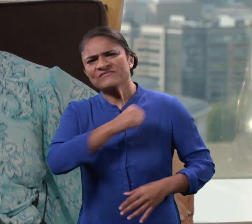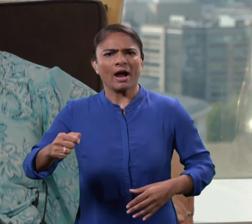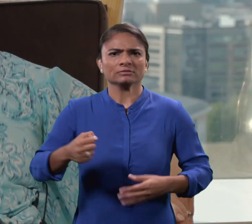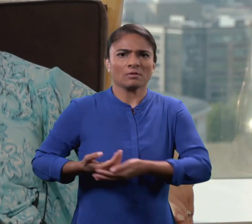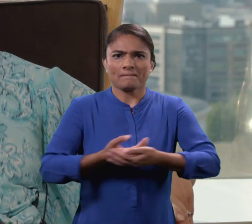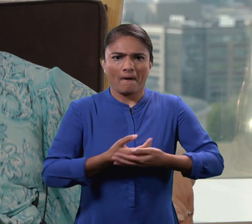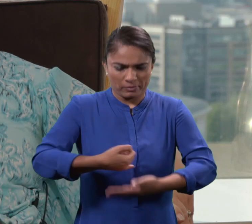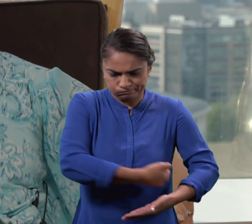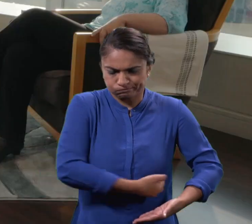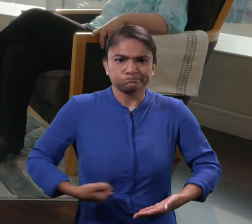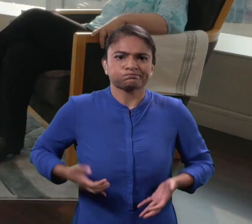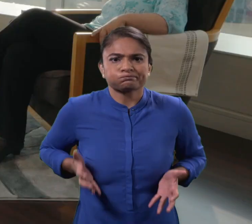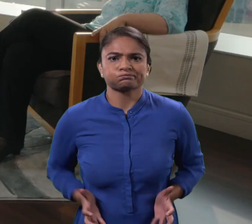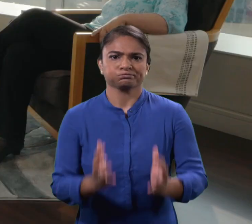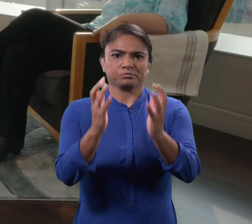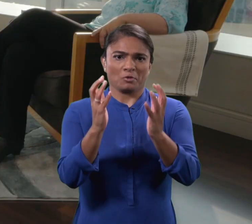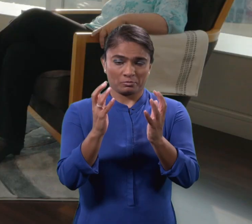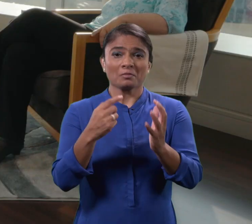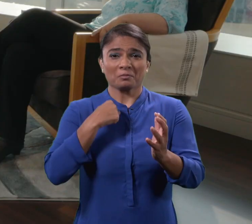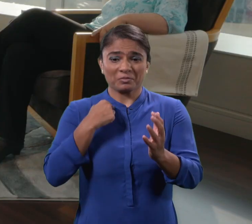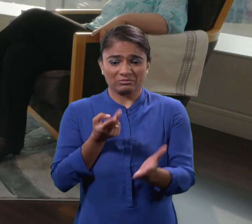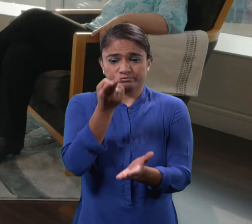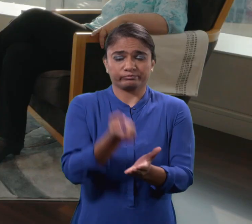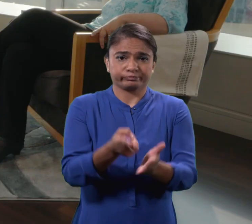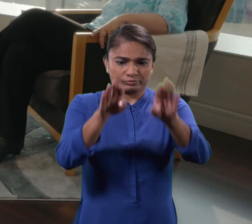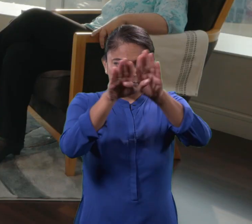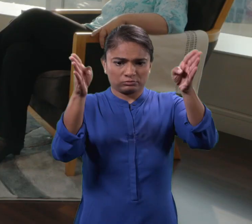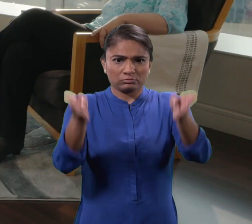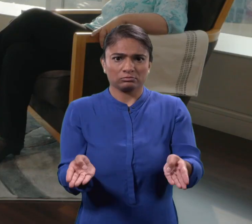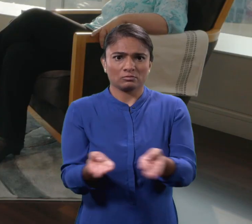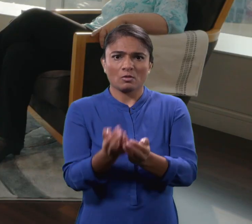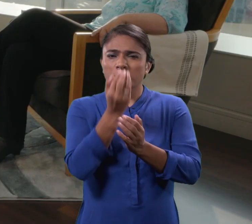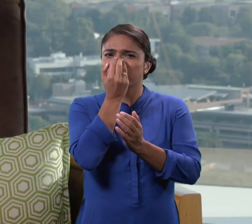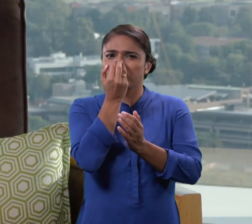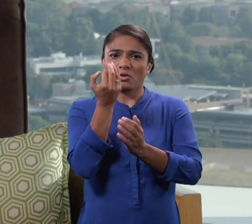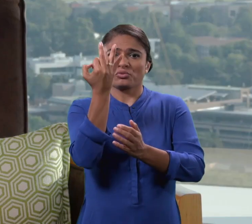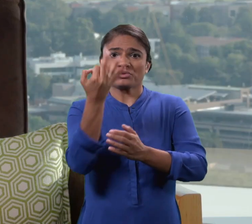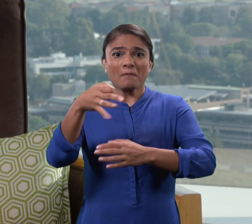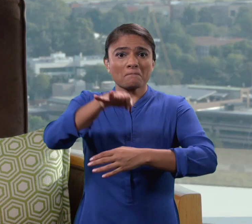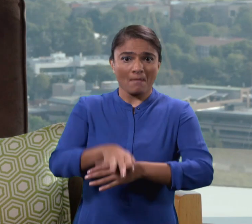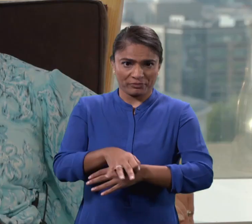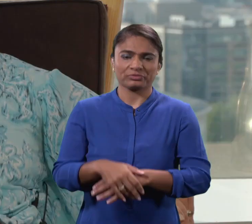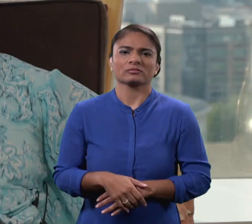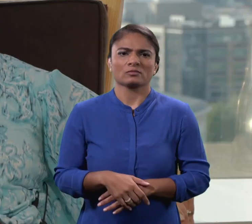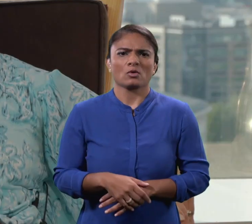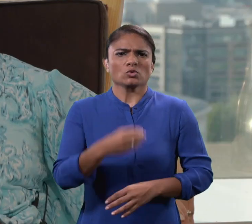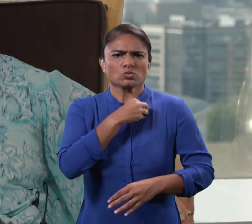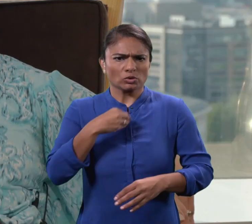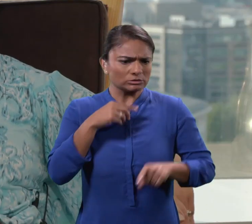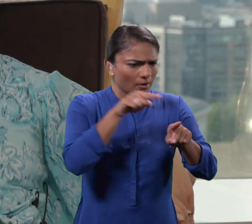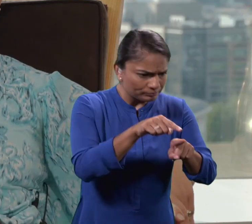to do emergency C-section, and I was in incubator for about 3 months, and they actually went